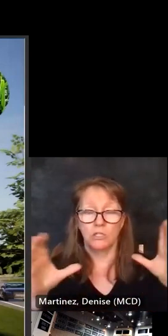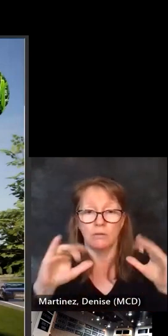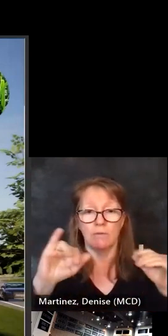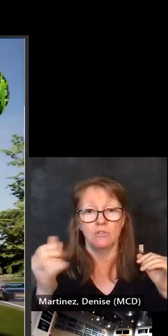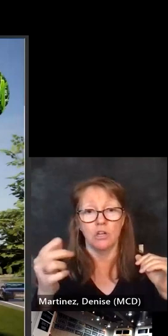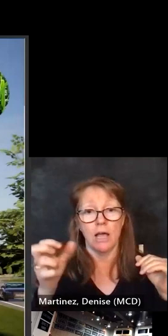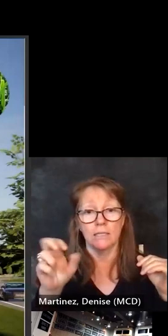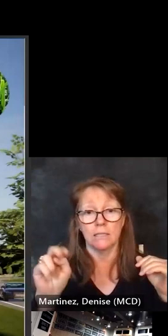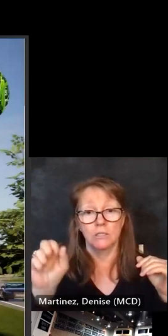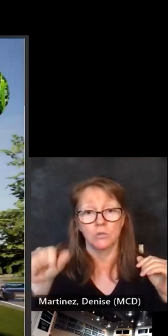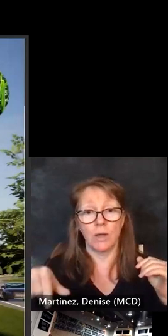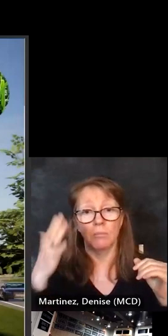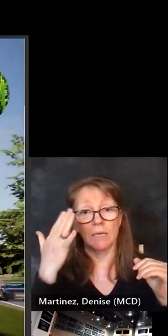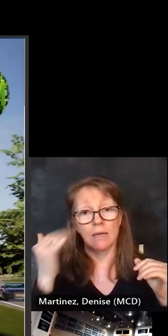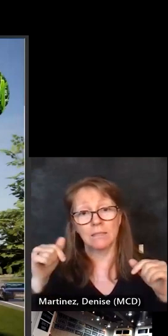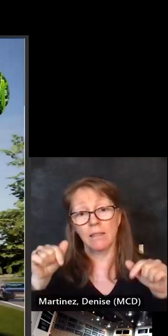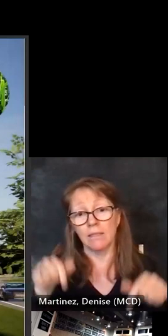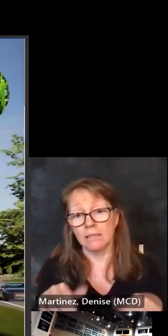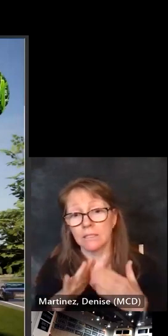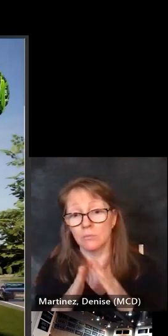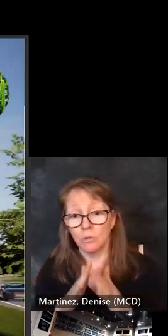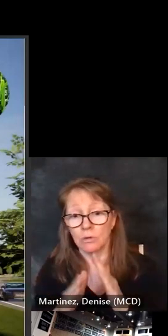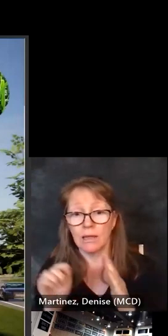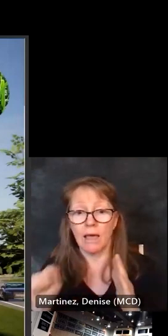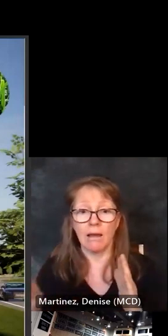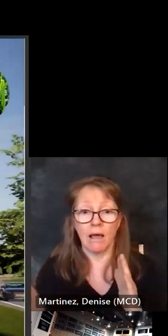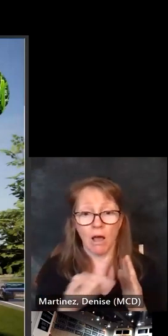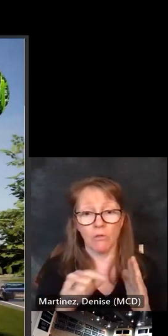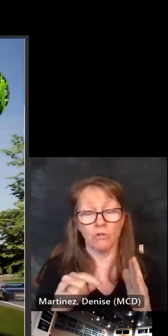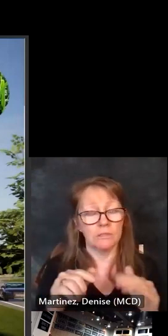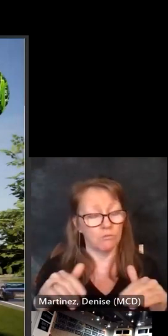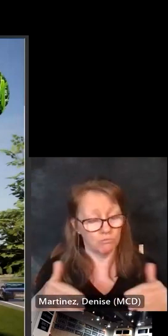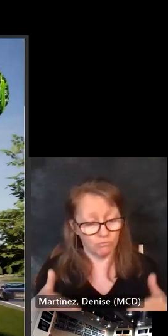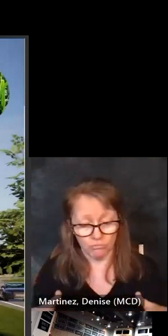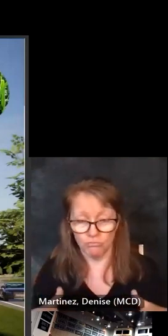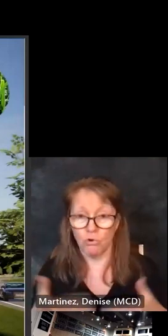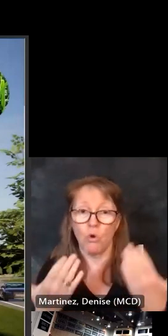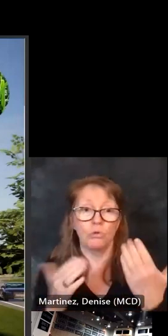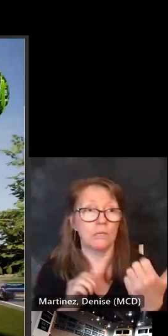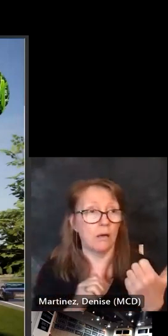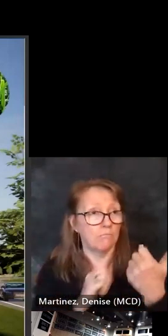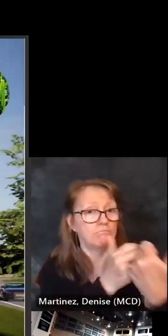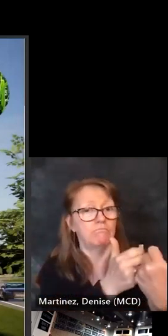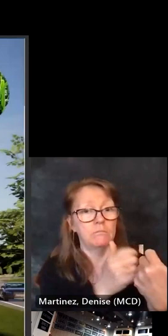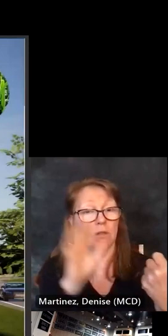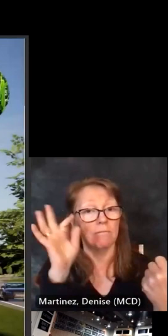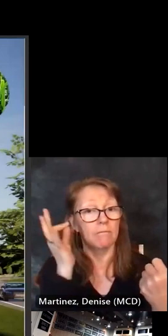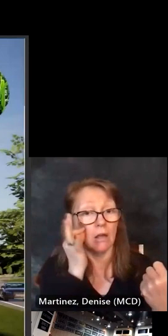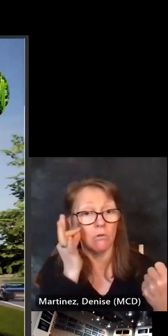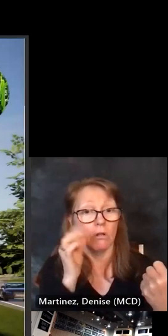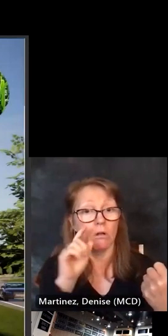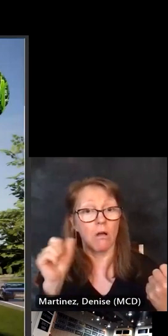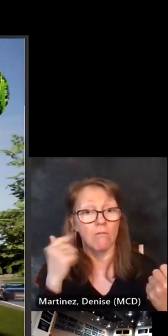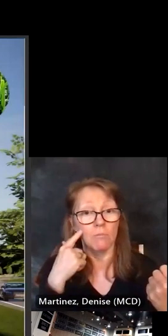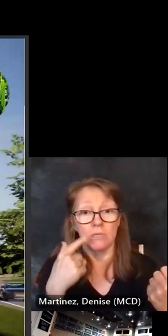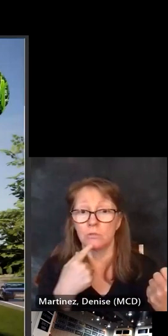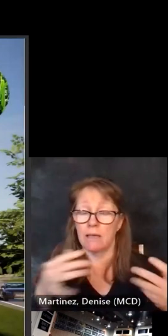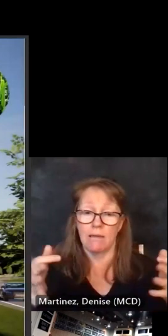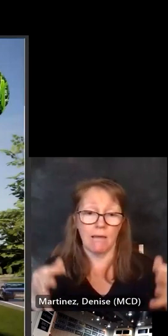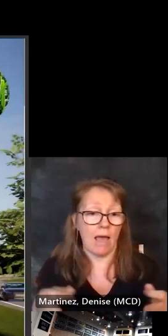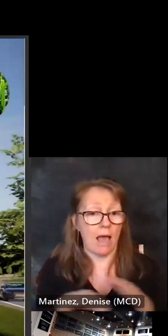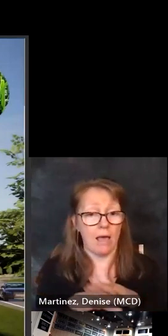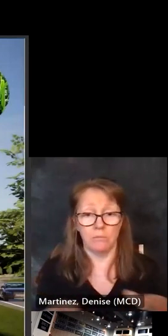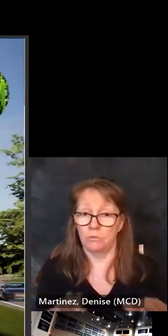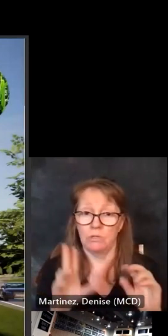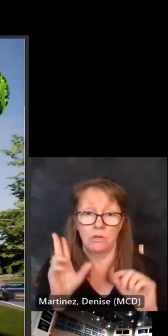this community and several others rose up against the federal government to say, absolutely not. We are not going to